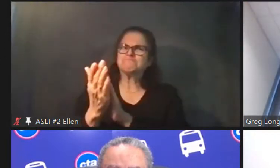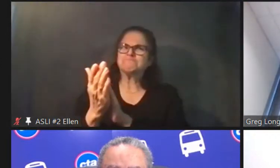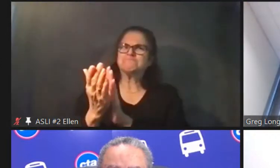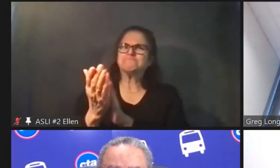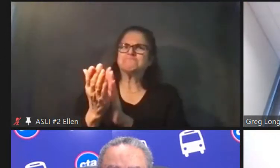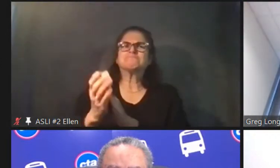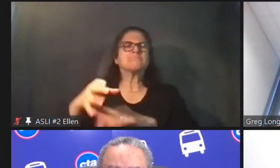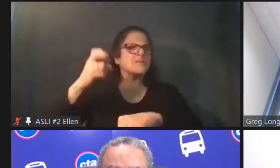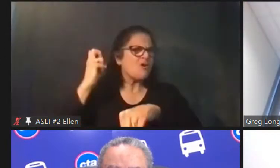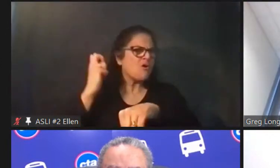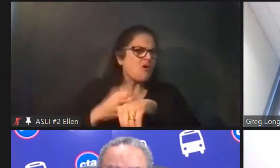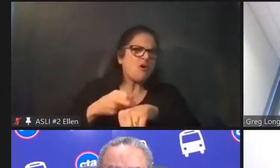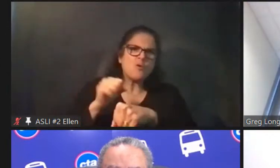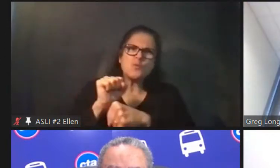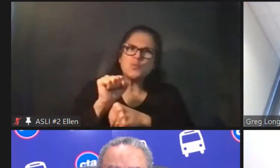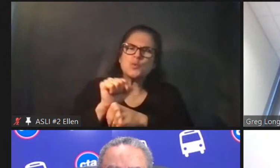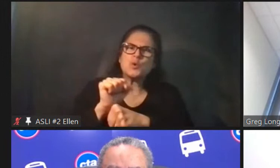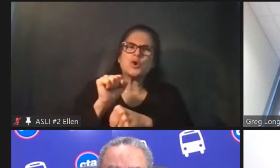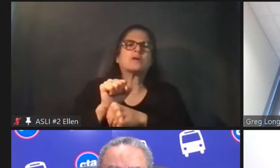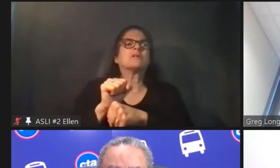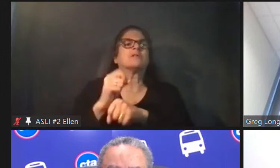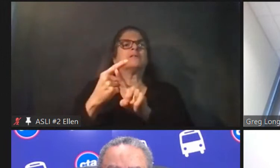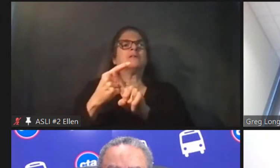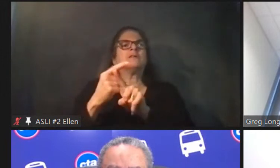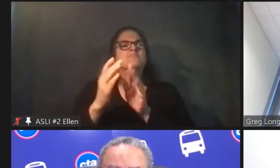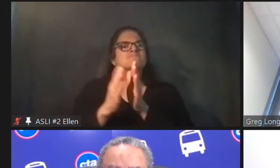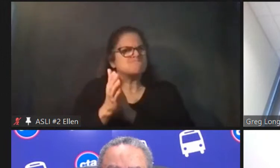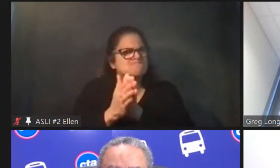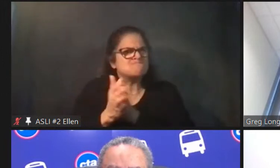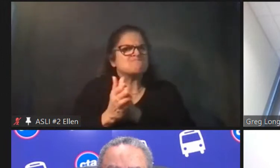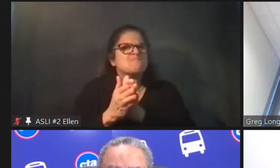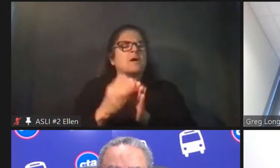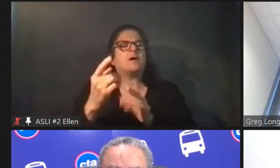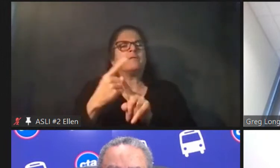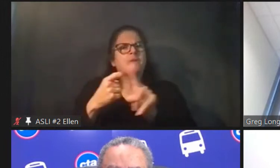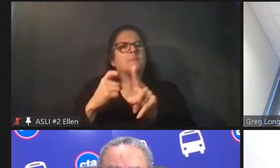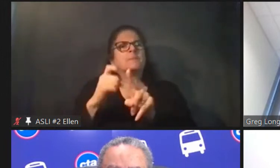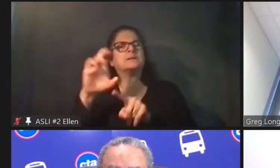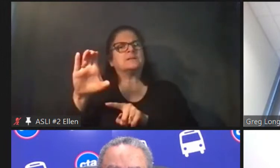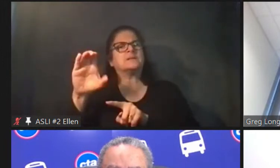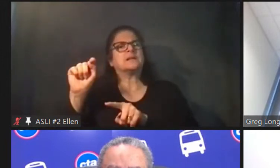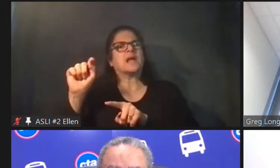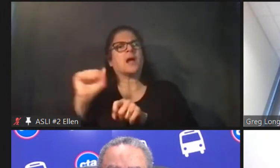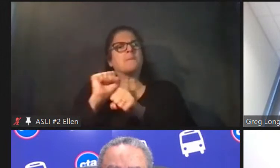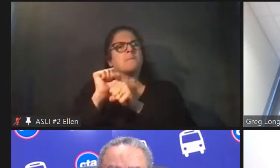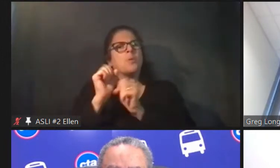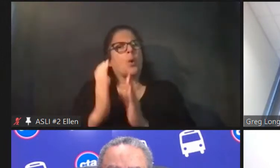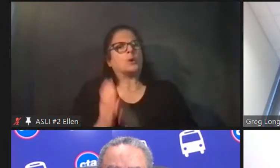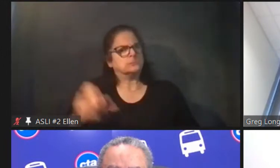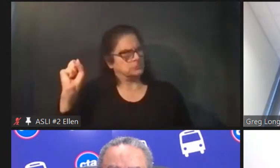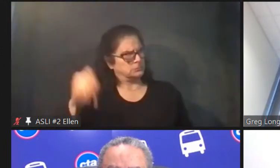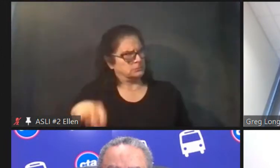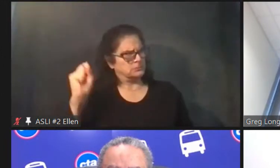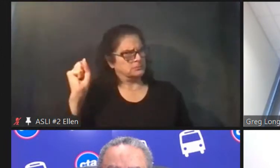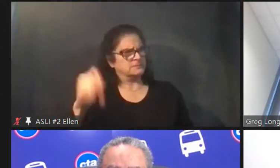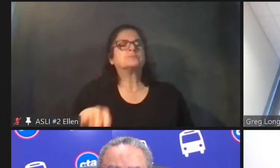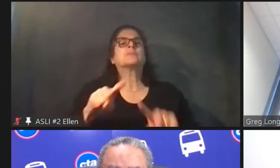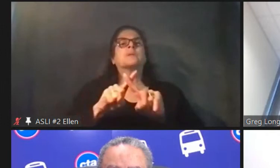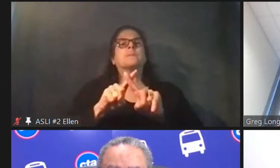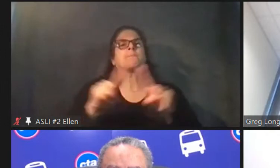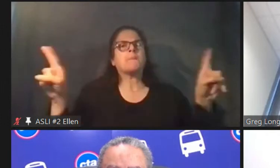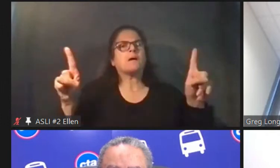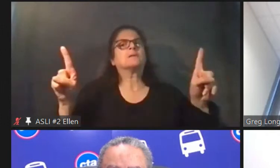and dedication of CTA employees. And that's certainly true, but there's no question that his leadership and his